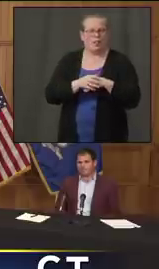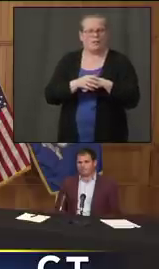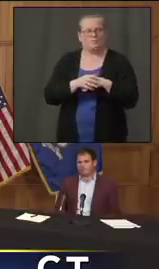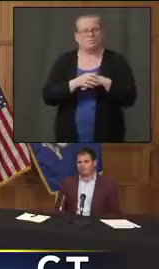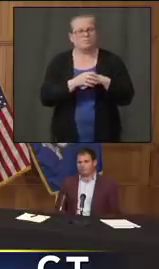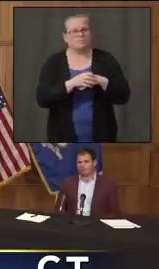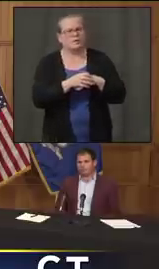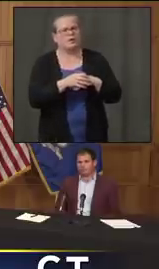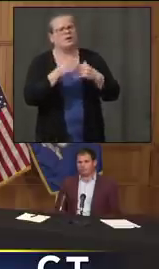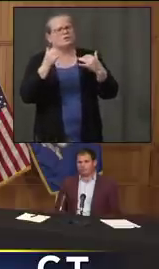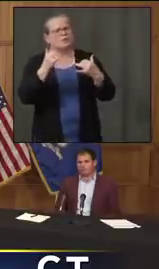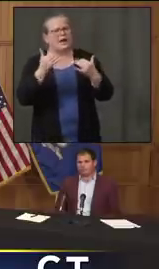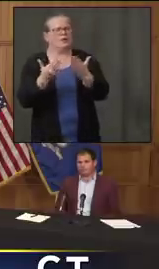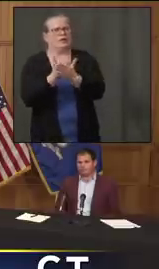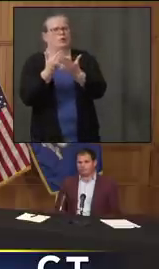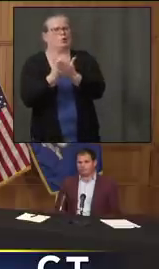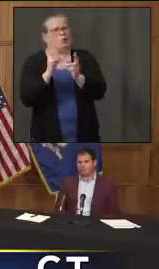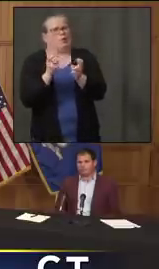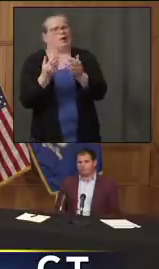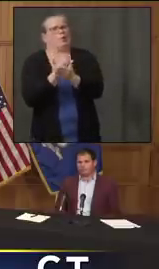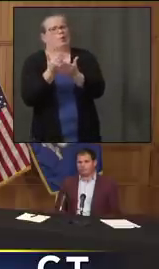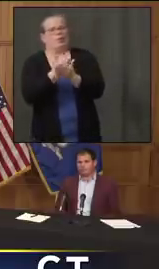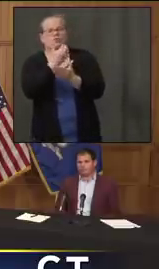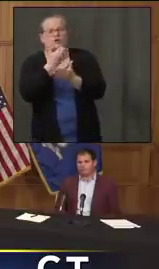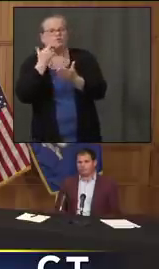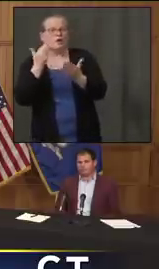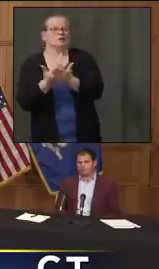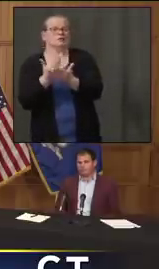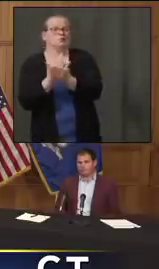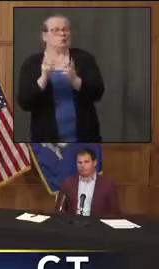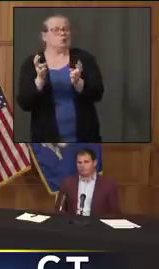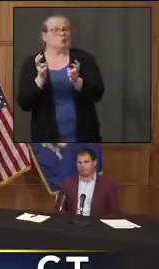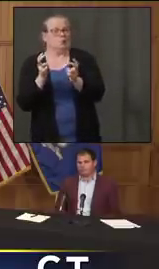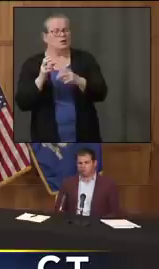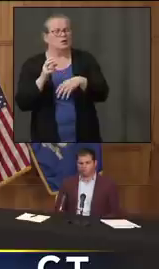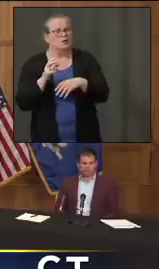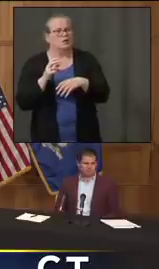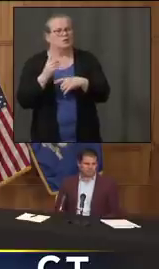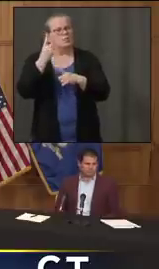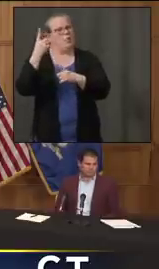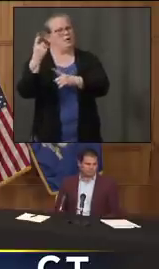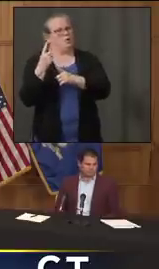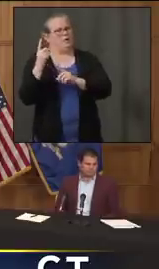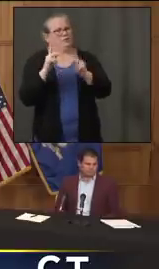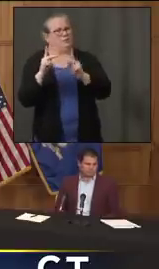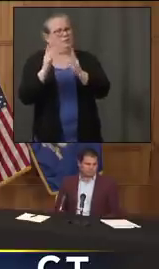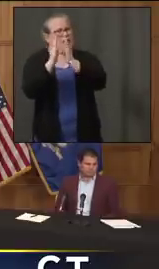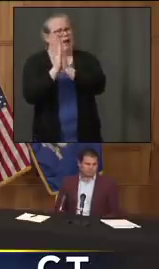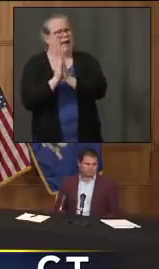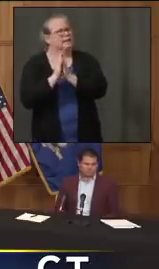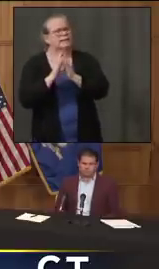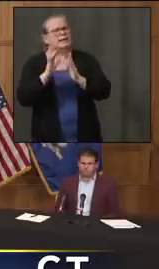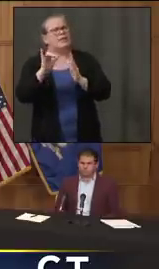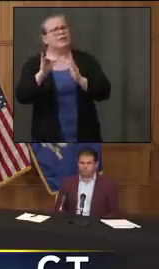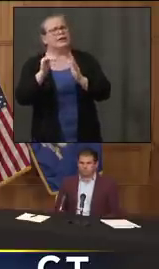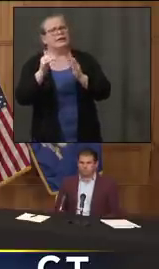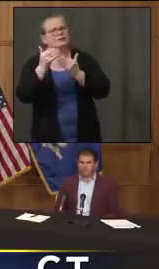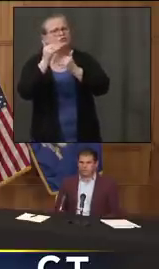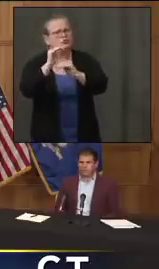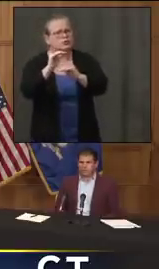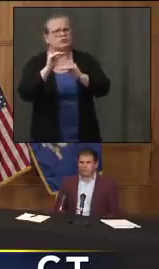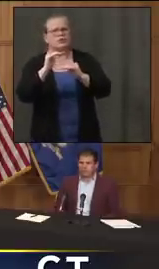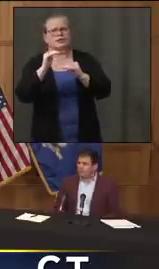about how long we should expect to live with these kinds of restrictions and new ways of doing